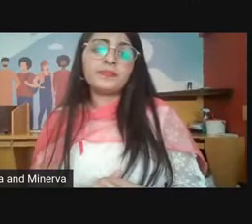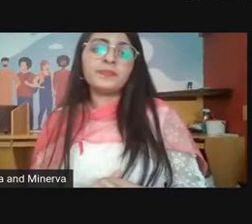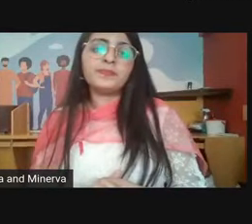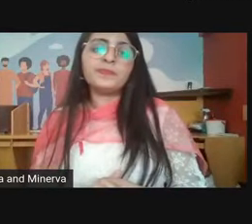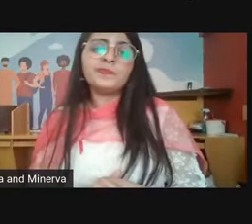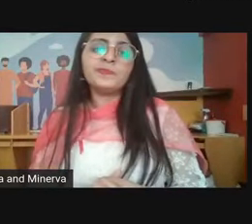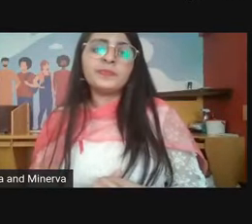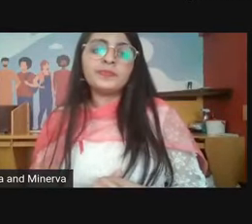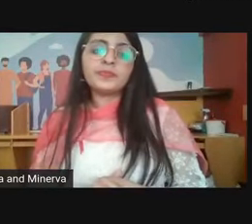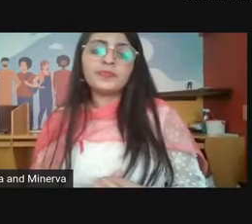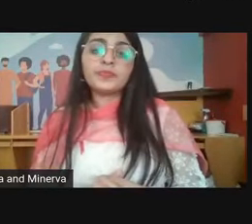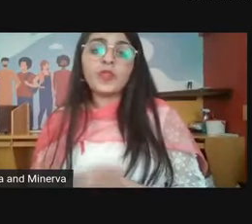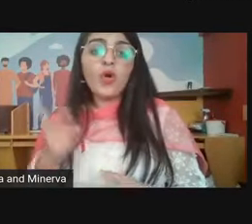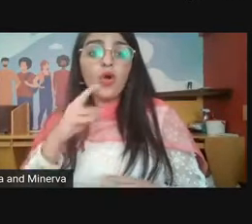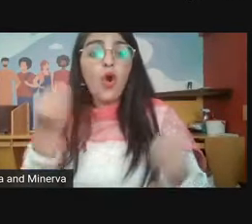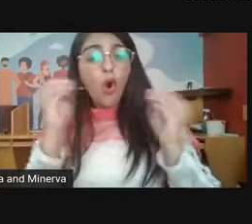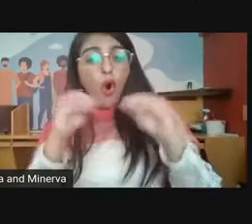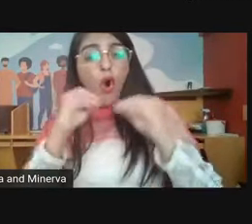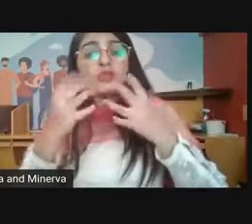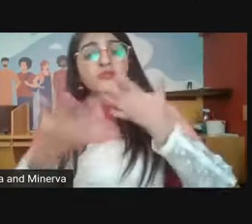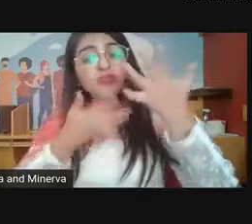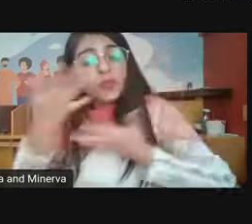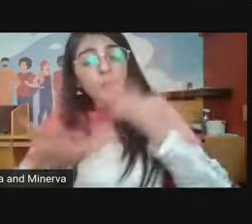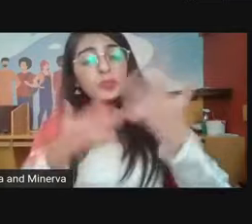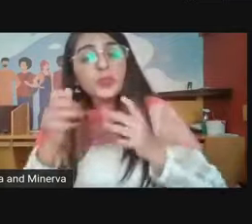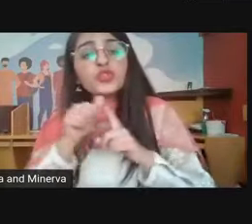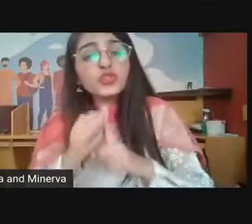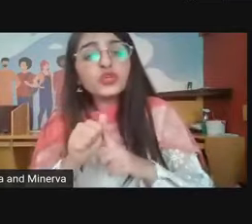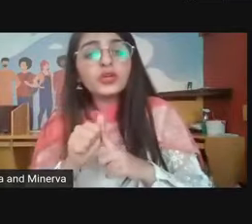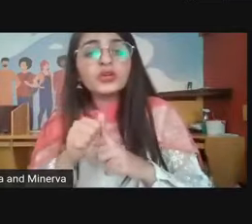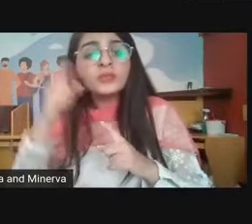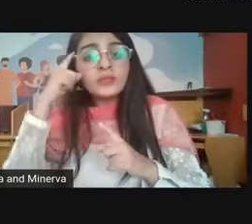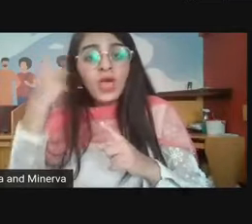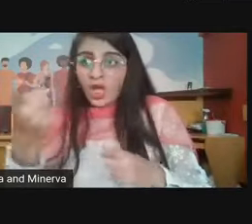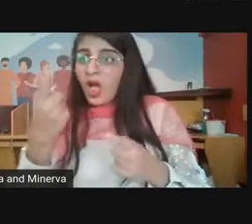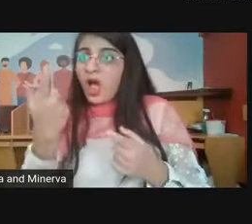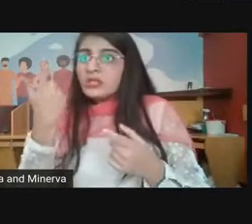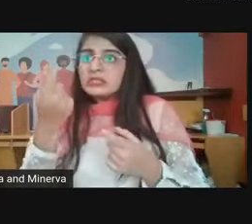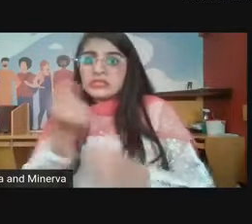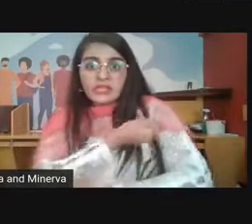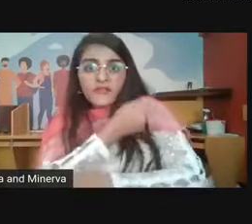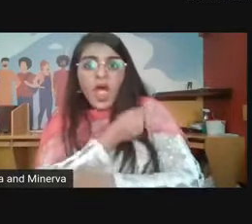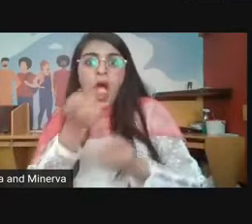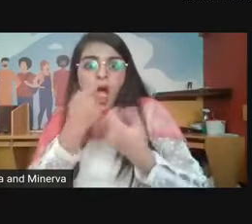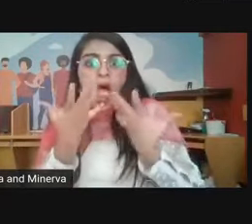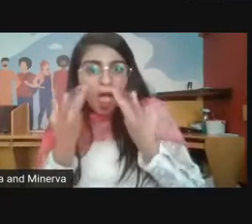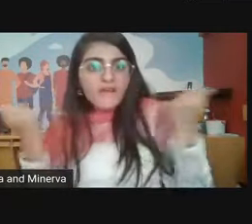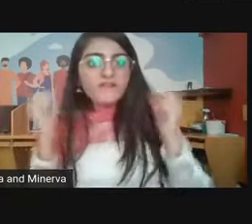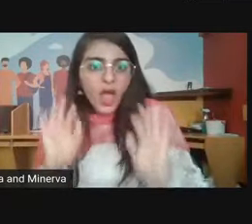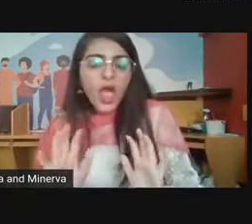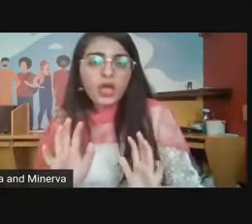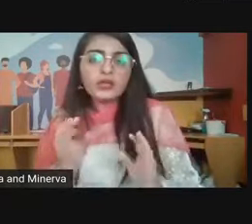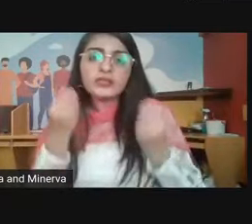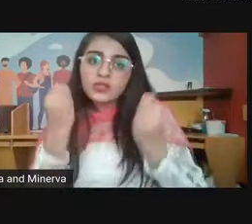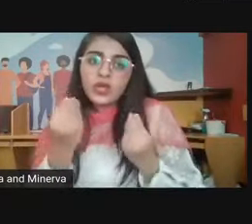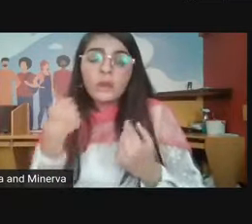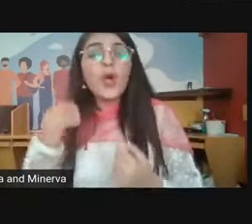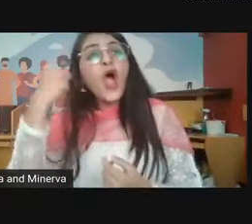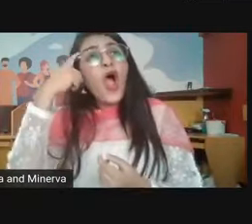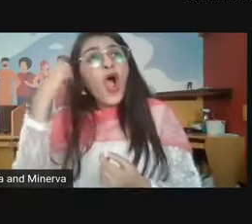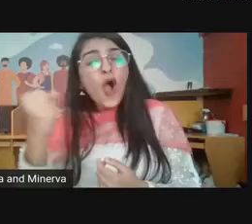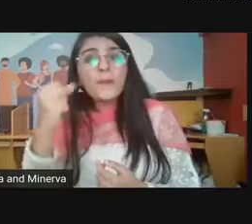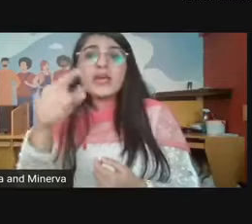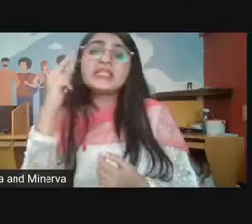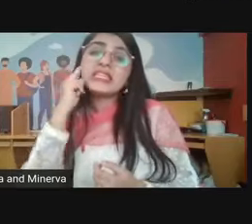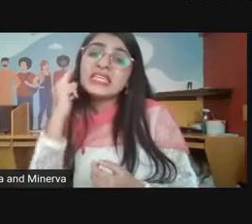talk about this problem more and find there is a cure, so just go for it. And that's it. I hope the deaf